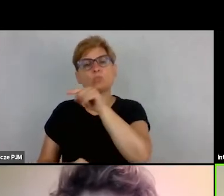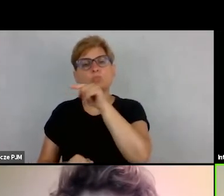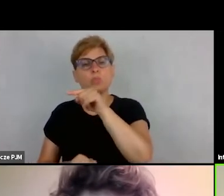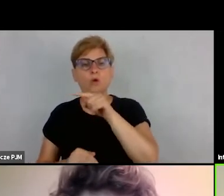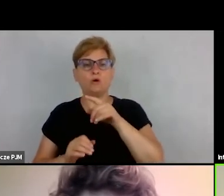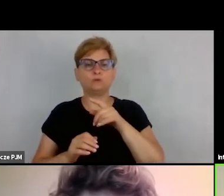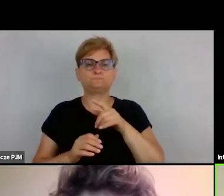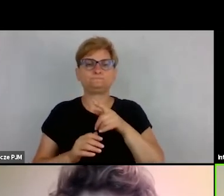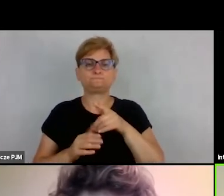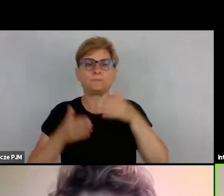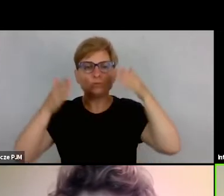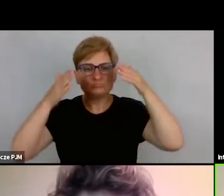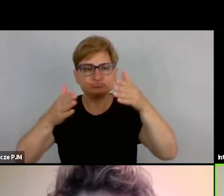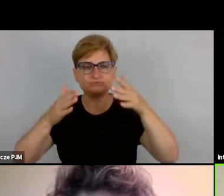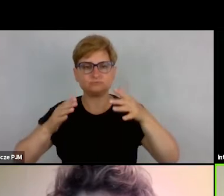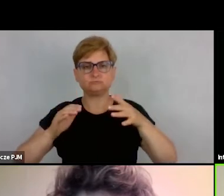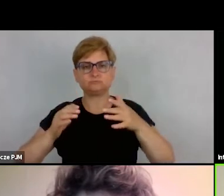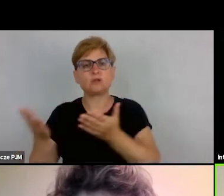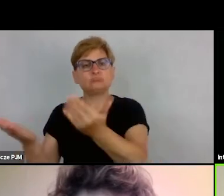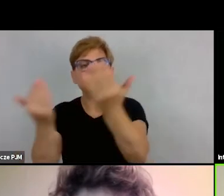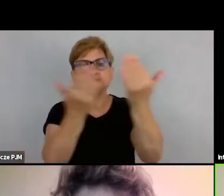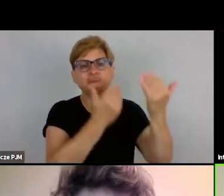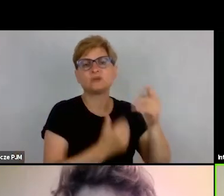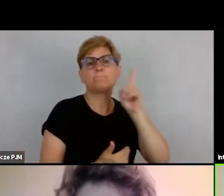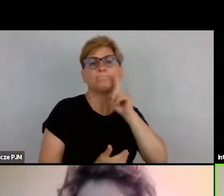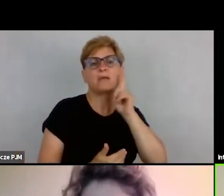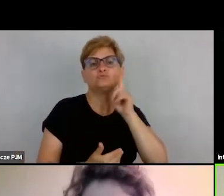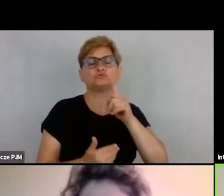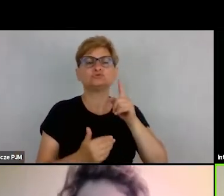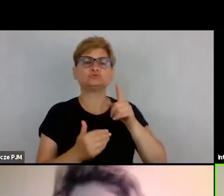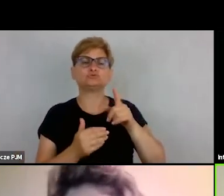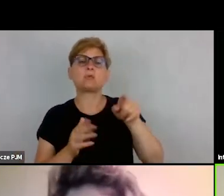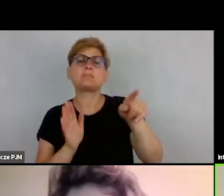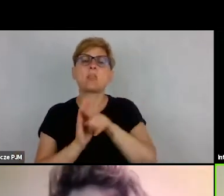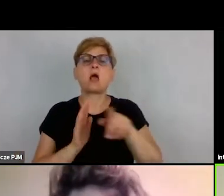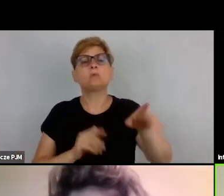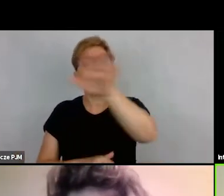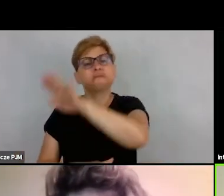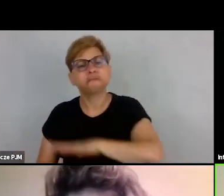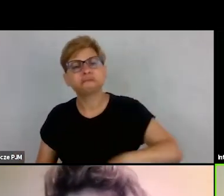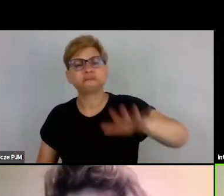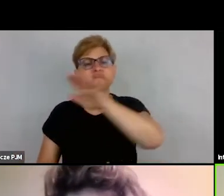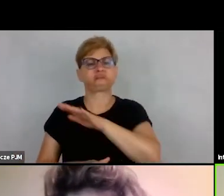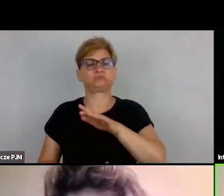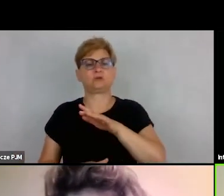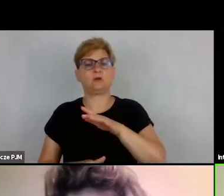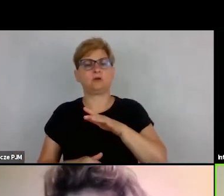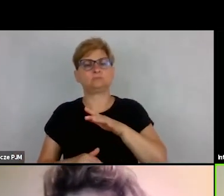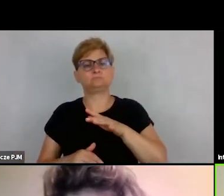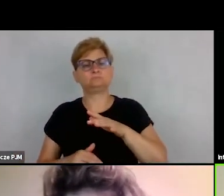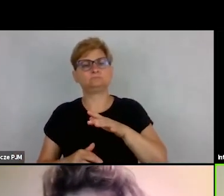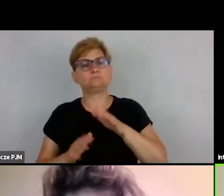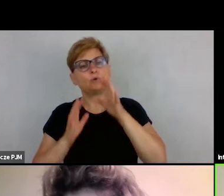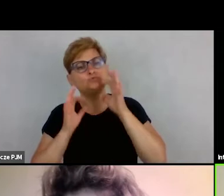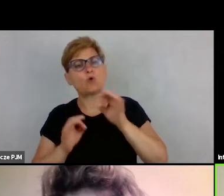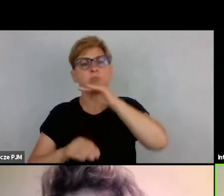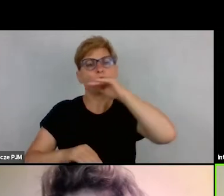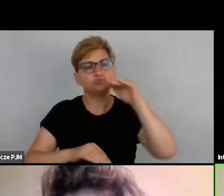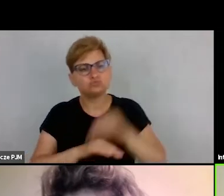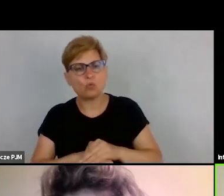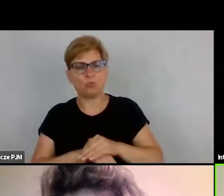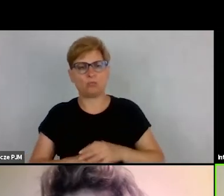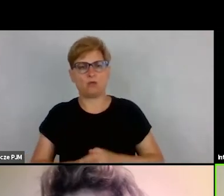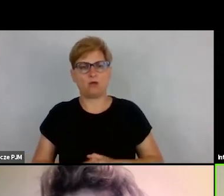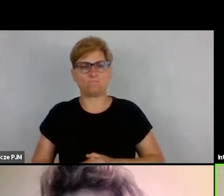that's kind of my trajectory with this work over the last 30 years. But